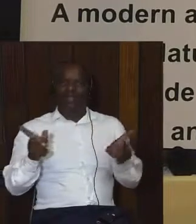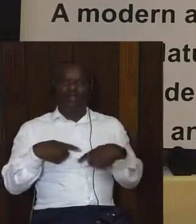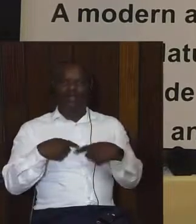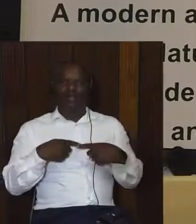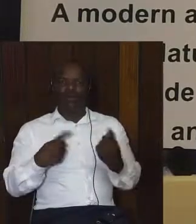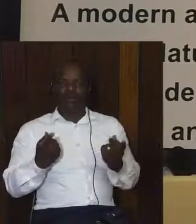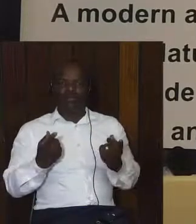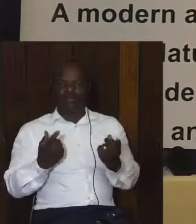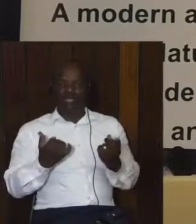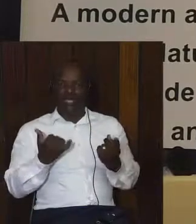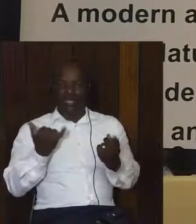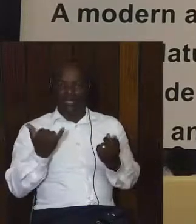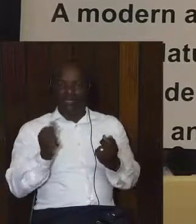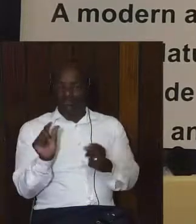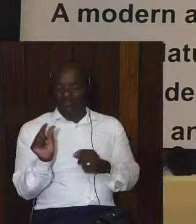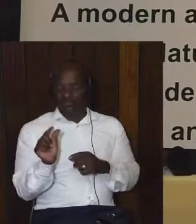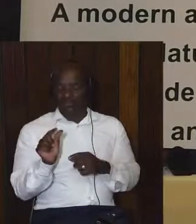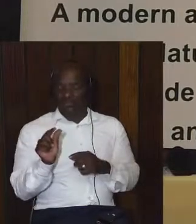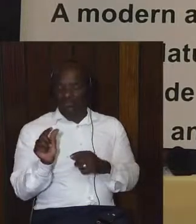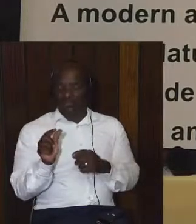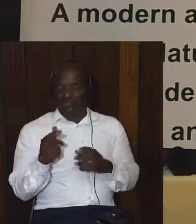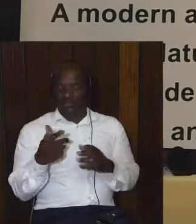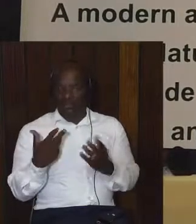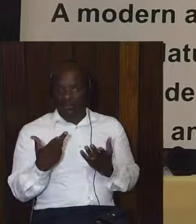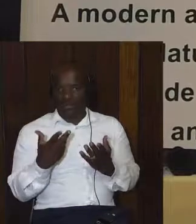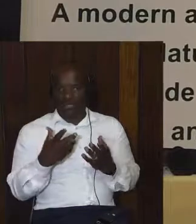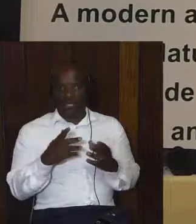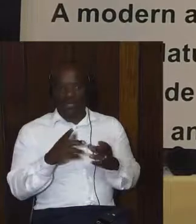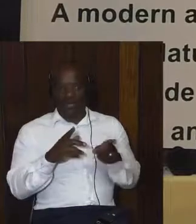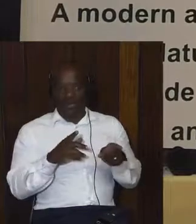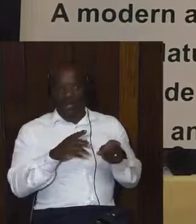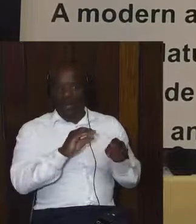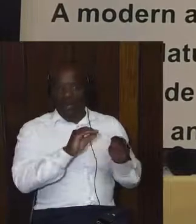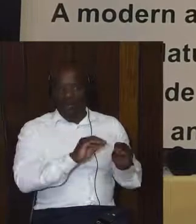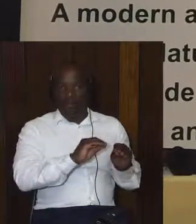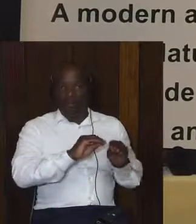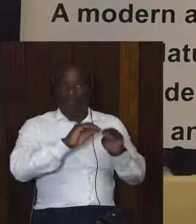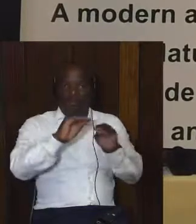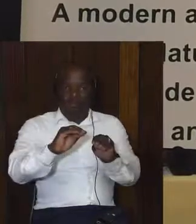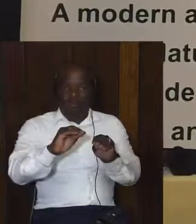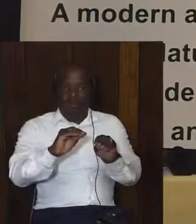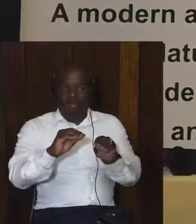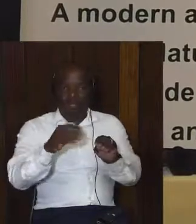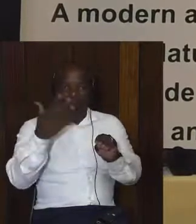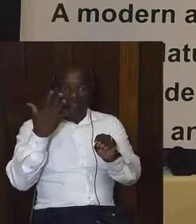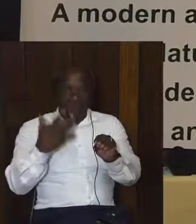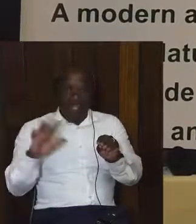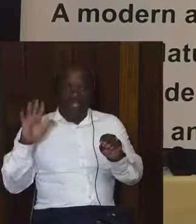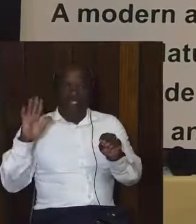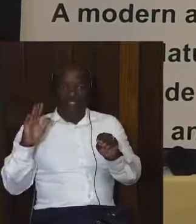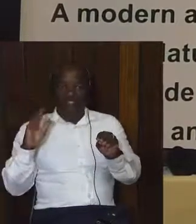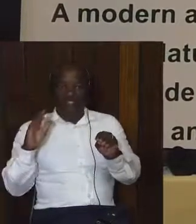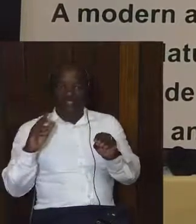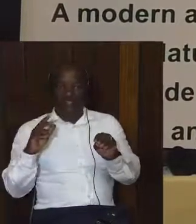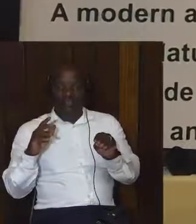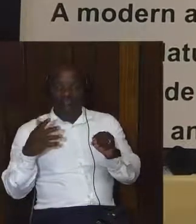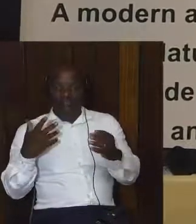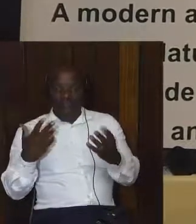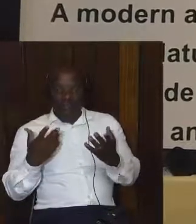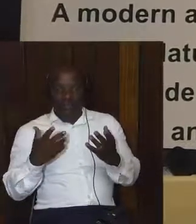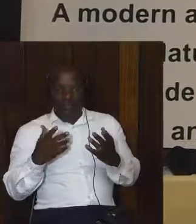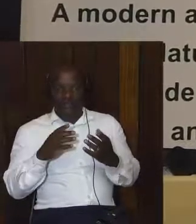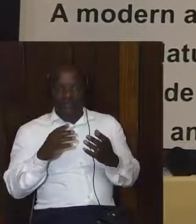recently there is an issue that they will be relocating people to Amaskra. Have they approached those people in